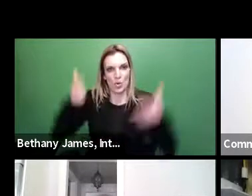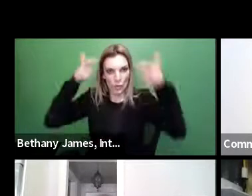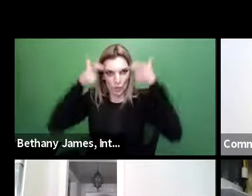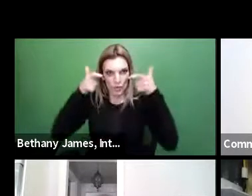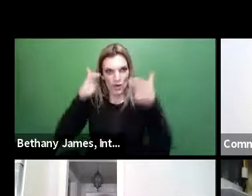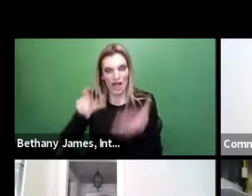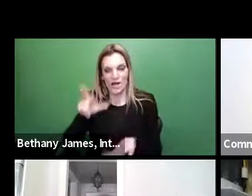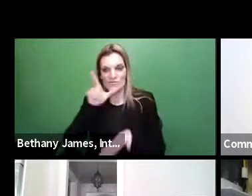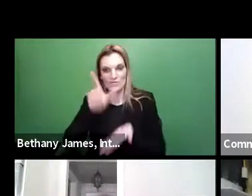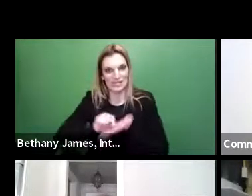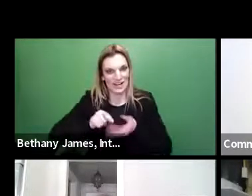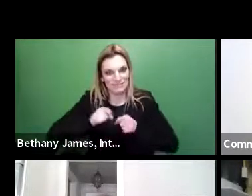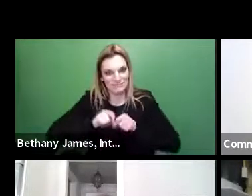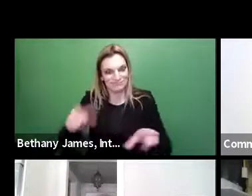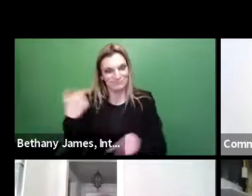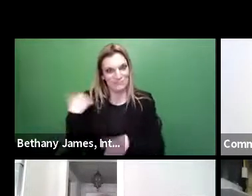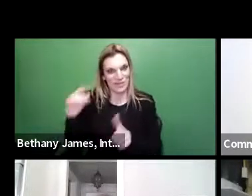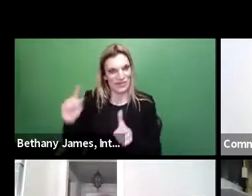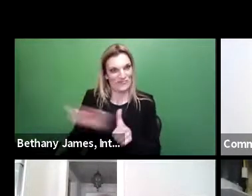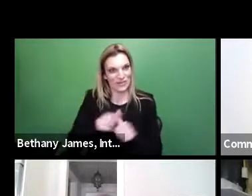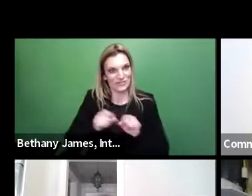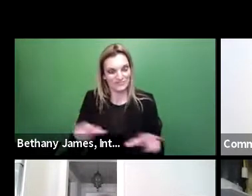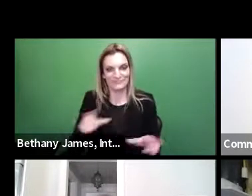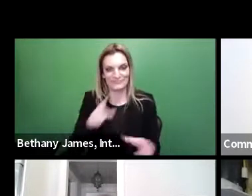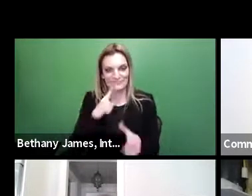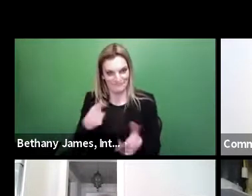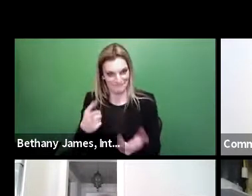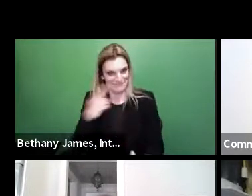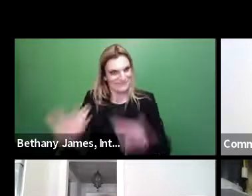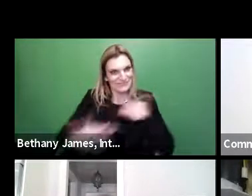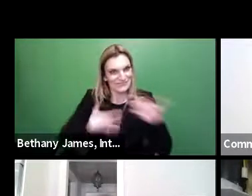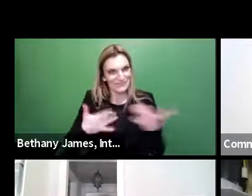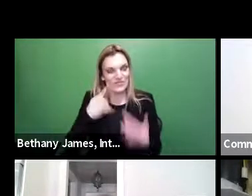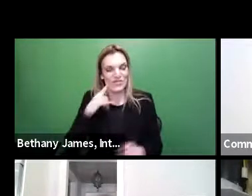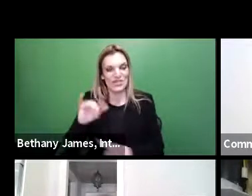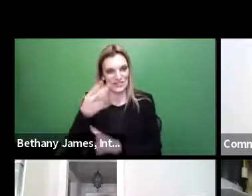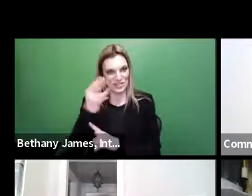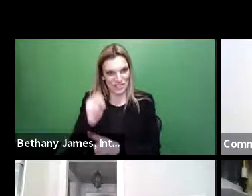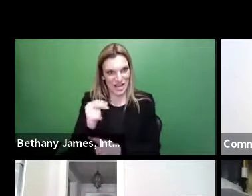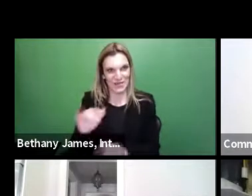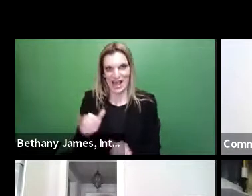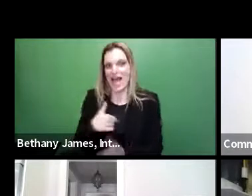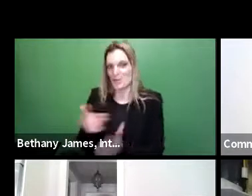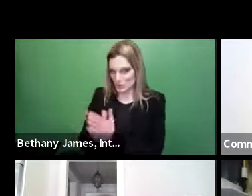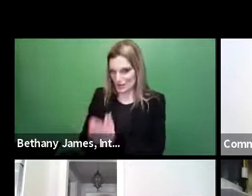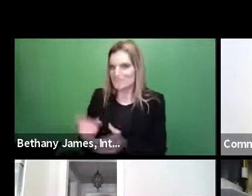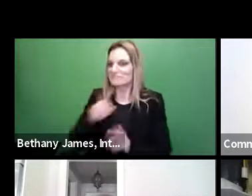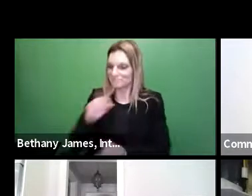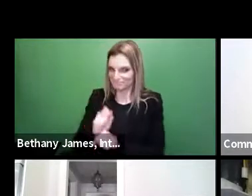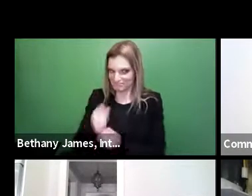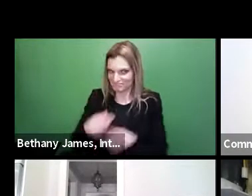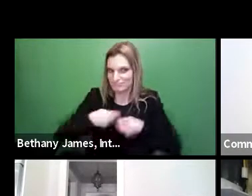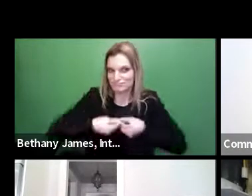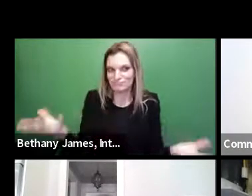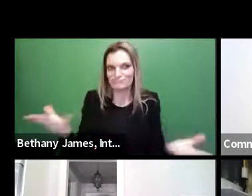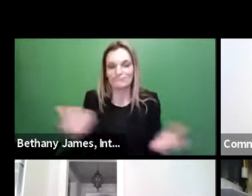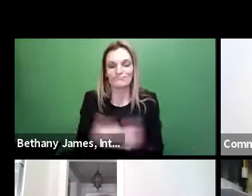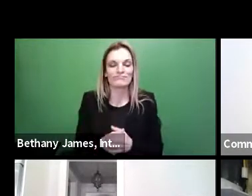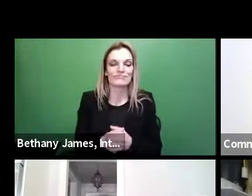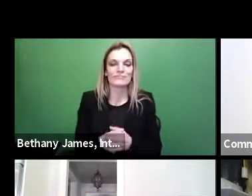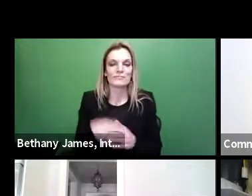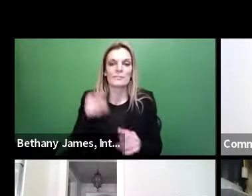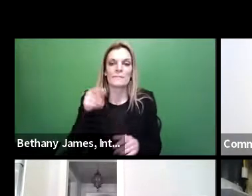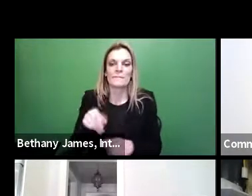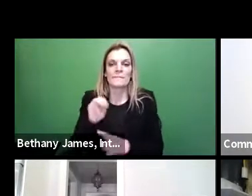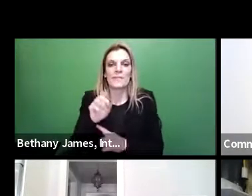And they got the first issue out as I requested for January. I also want to announce that one of the Michigan Department of Civil